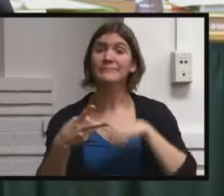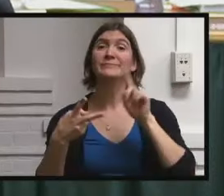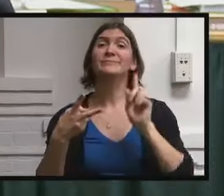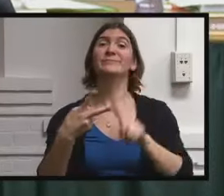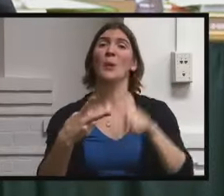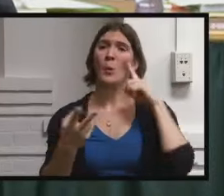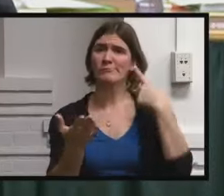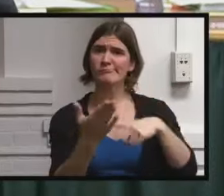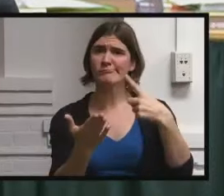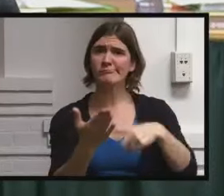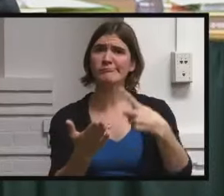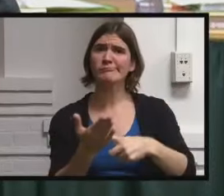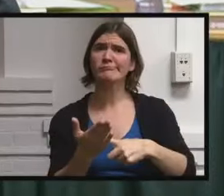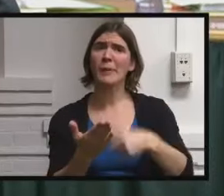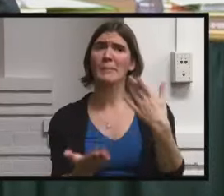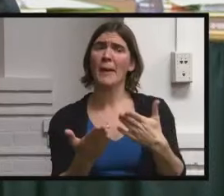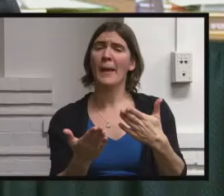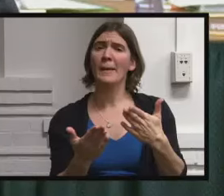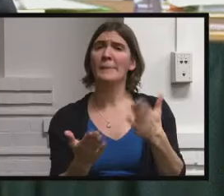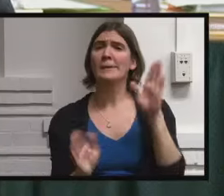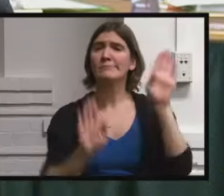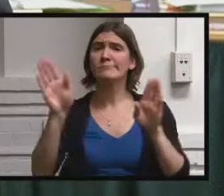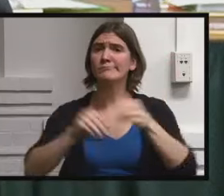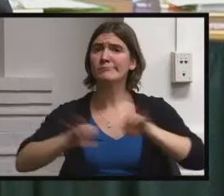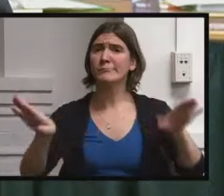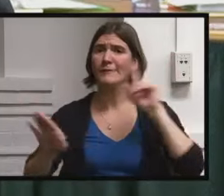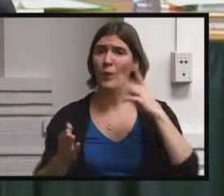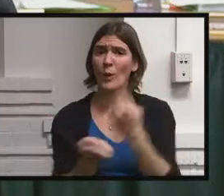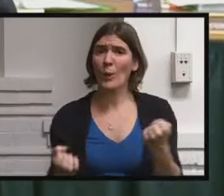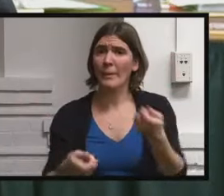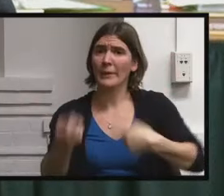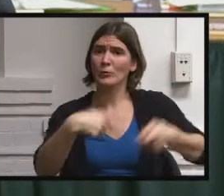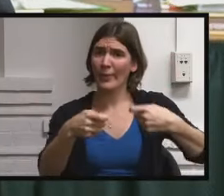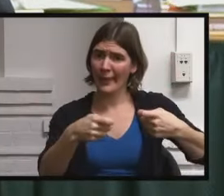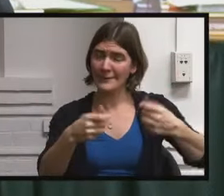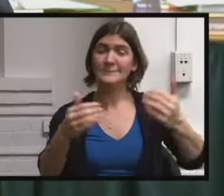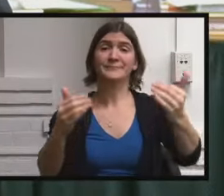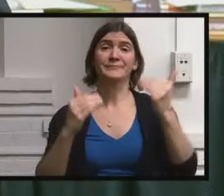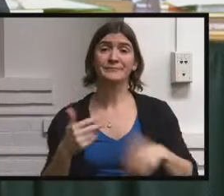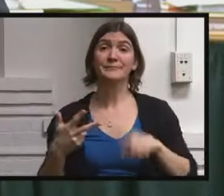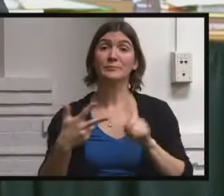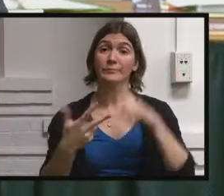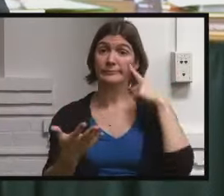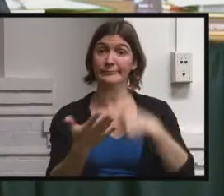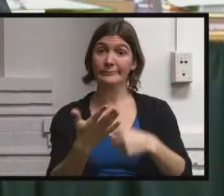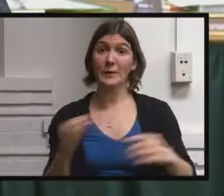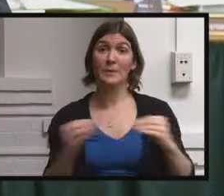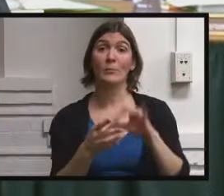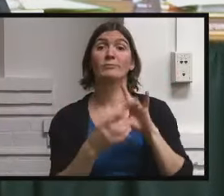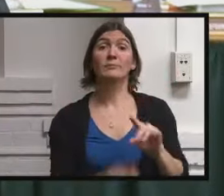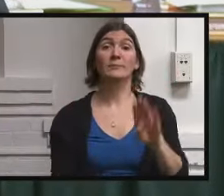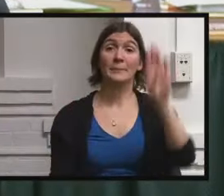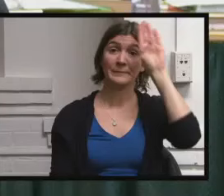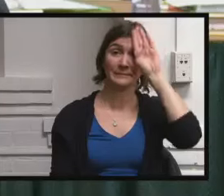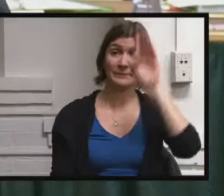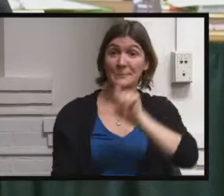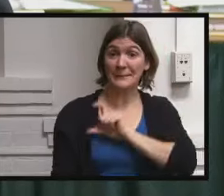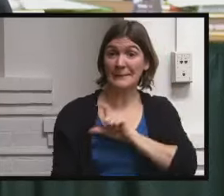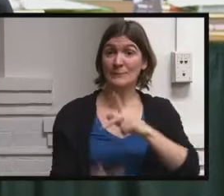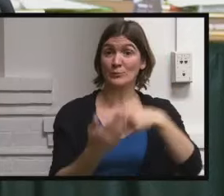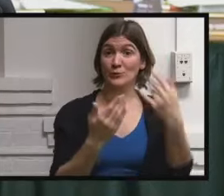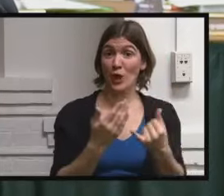equipment bids will be on the board's agenda, as well as further discussion of the police fire facilities